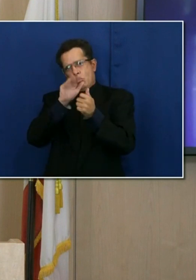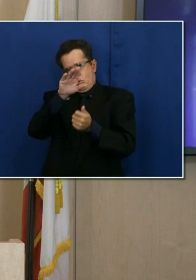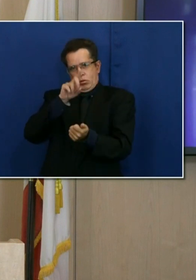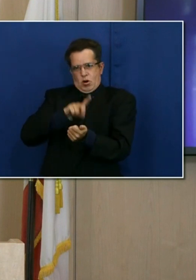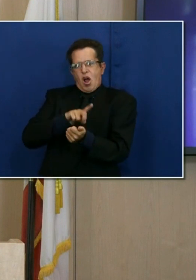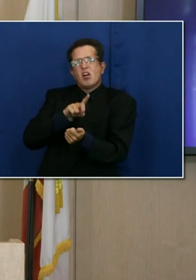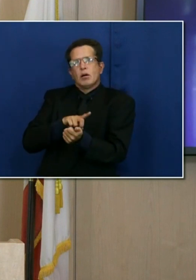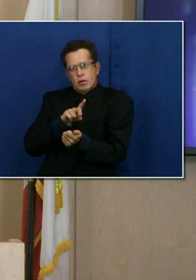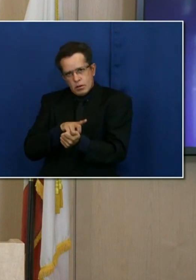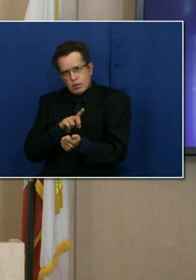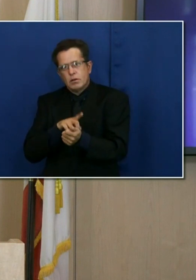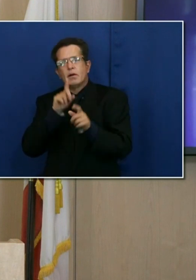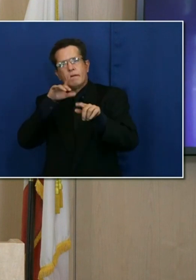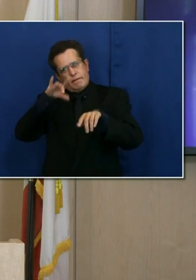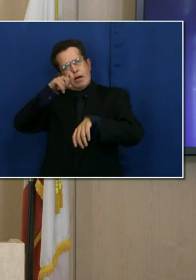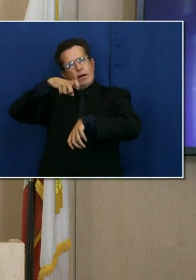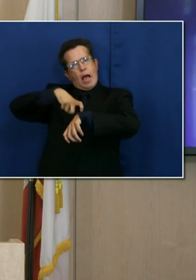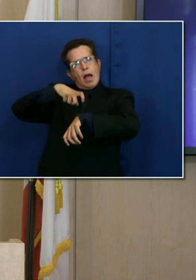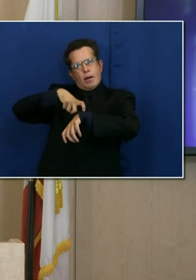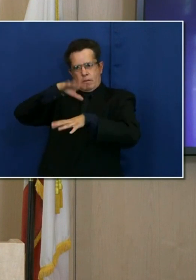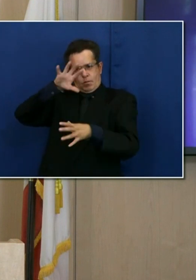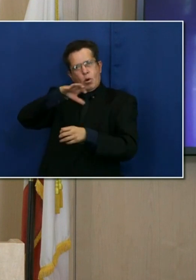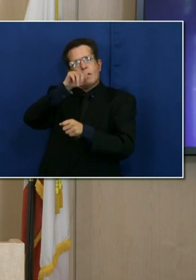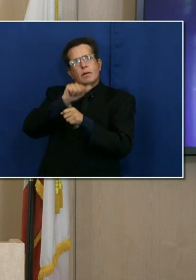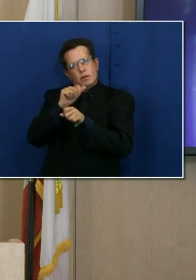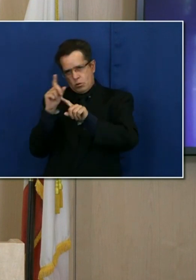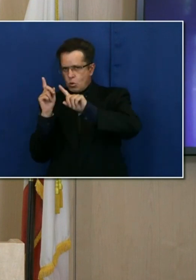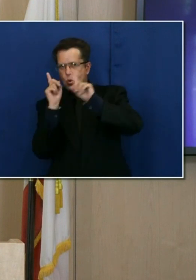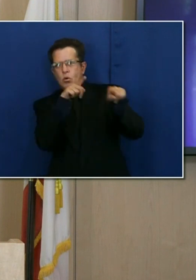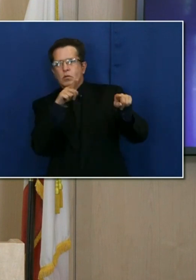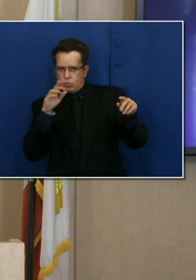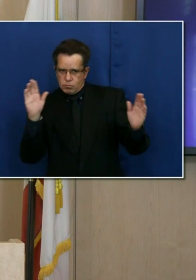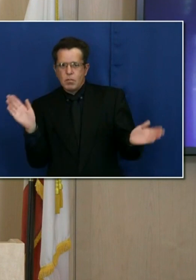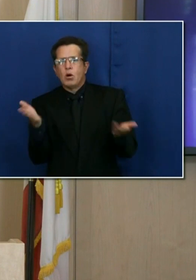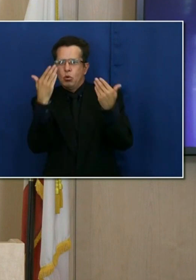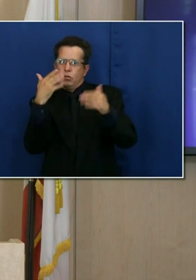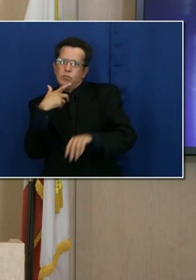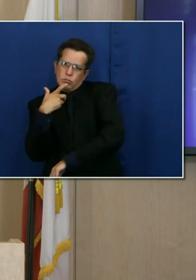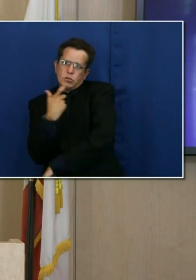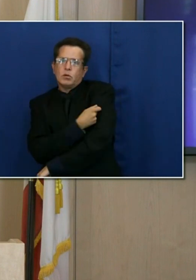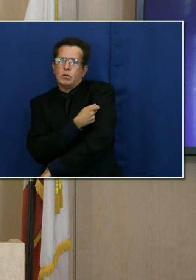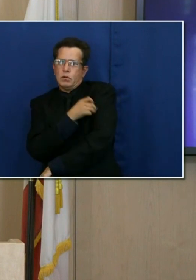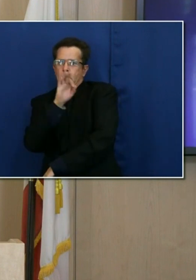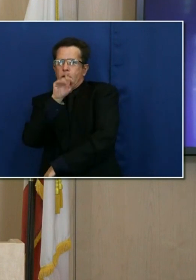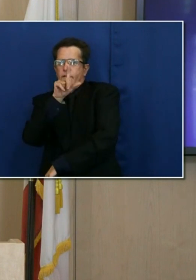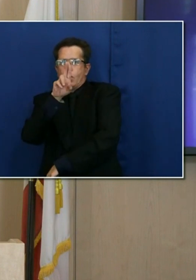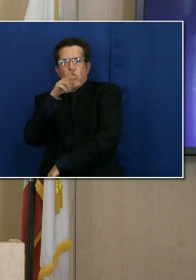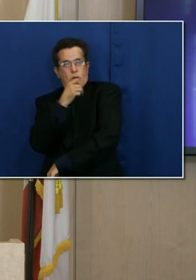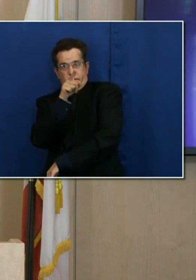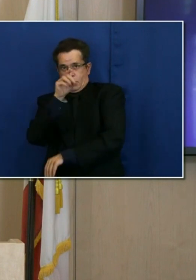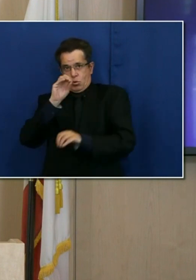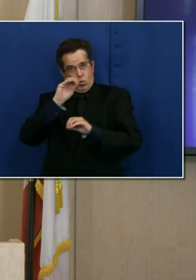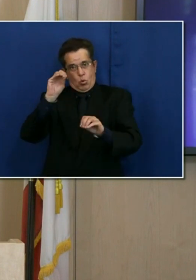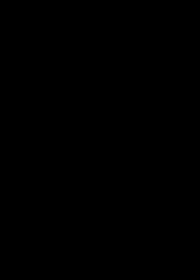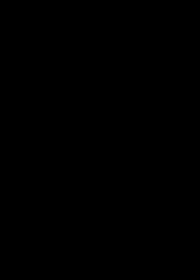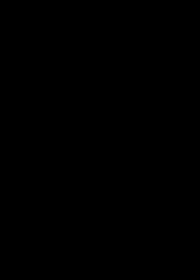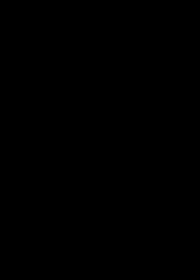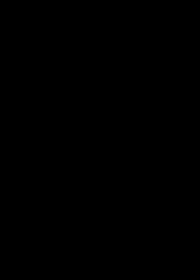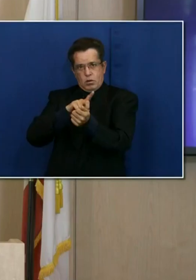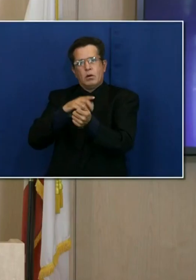and schedule a time sooner rather than later to get your flu shot. If you don't have a medical provider,